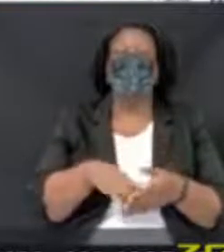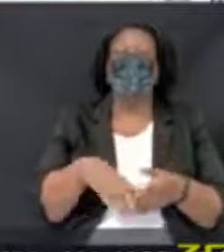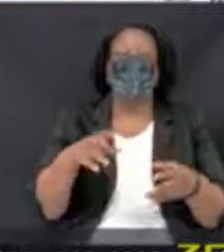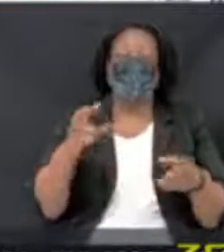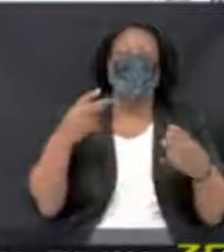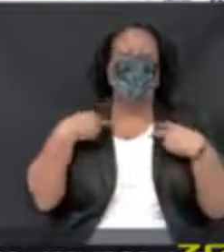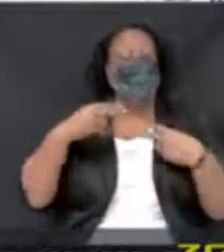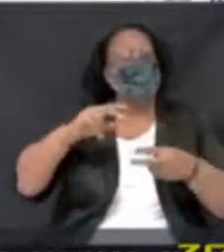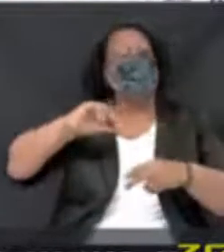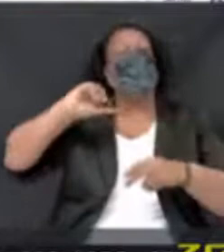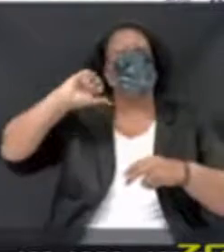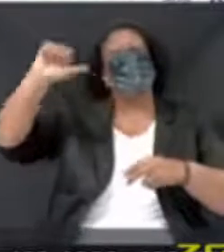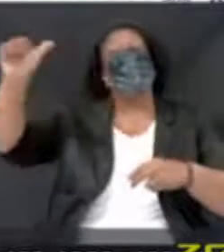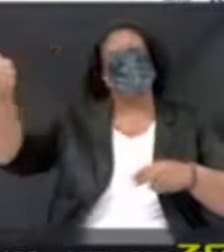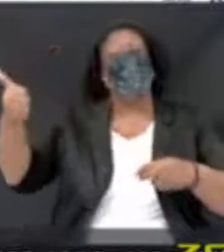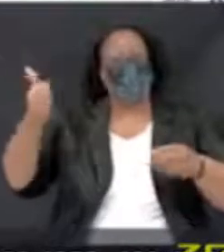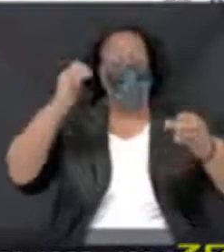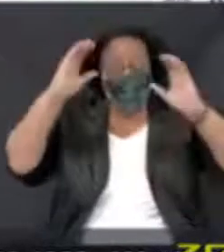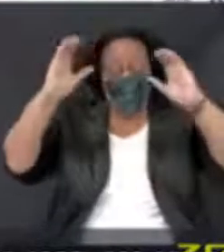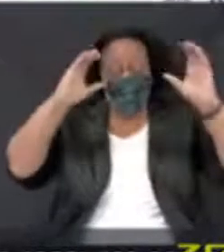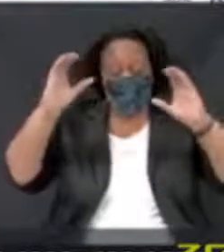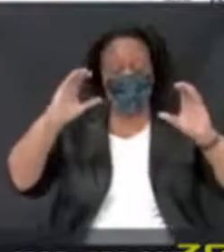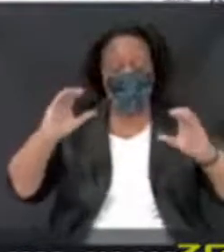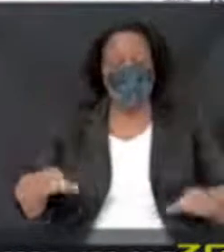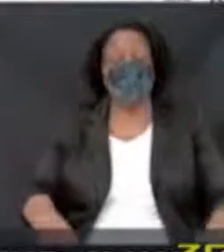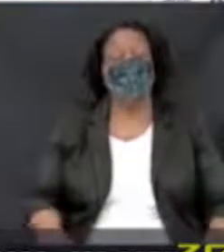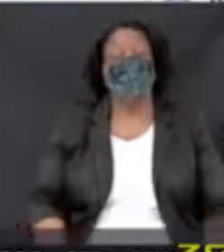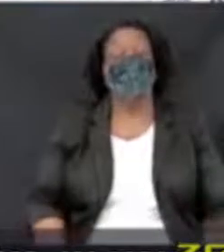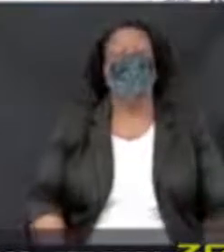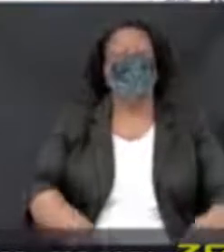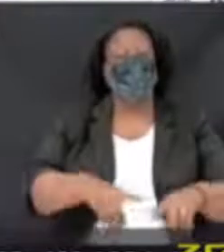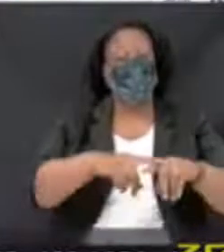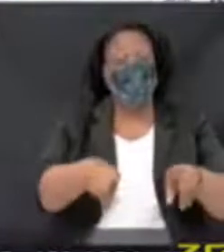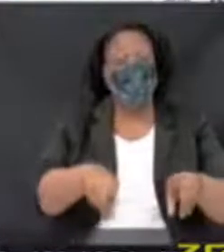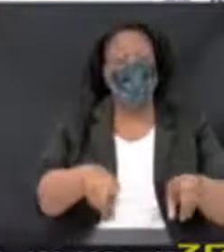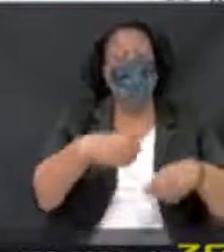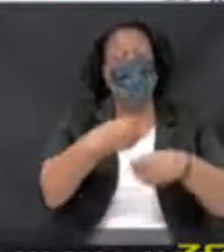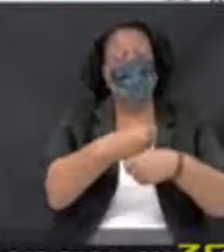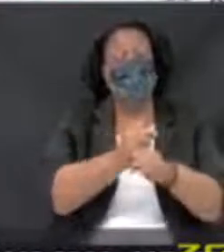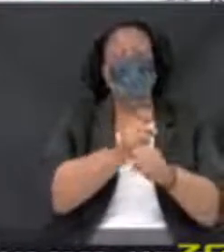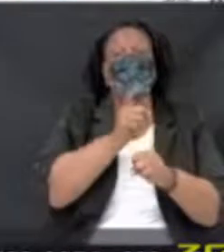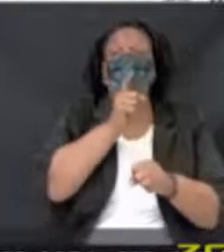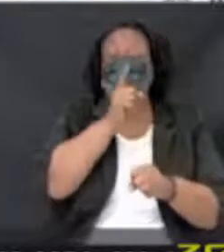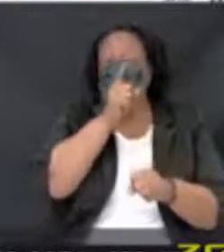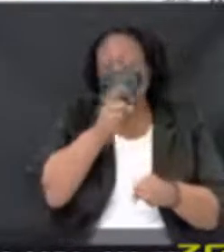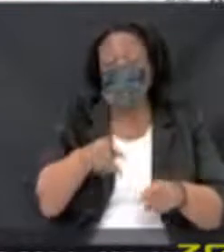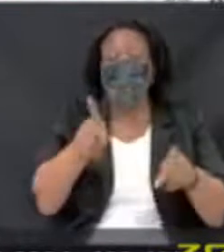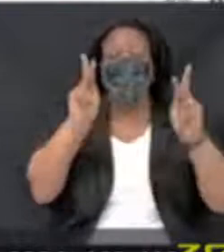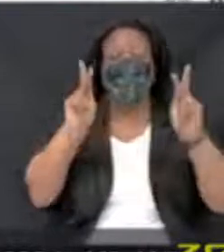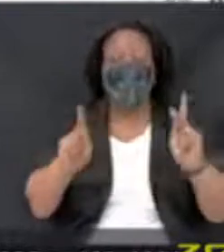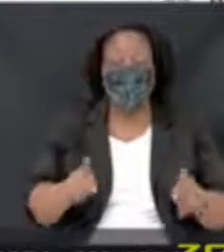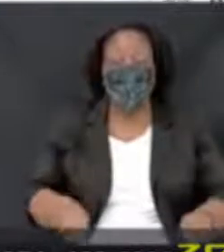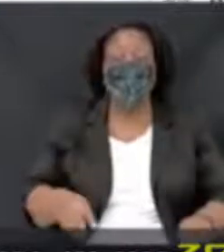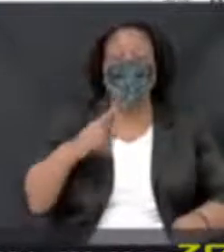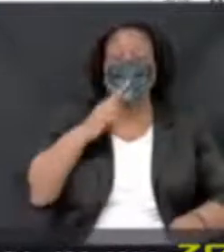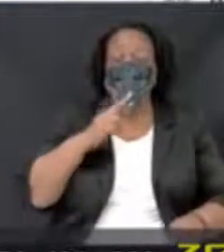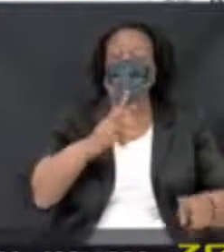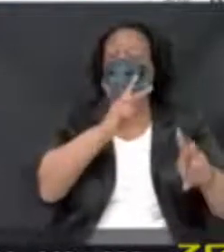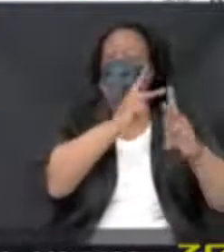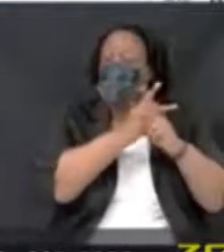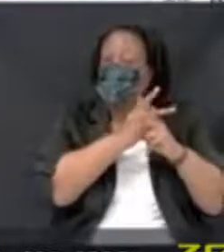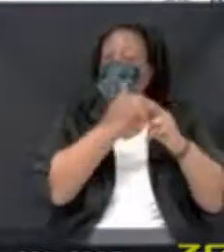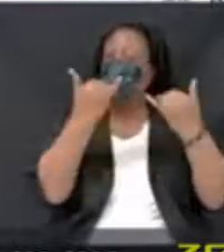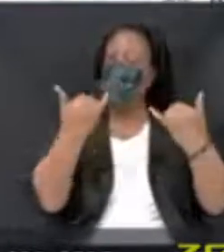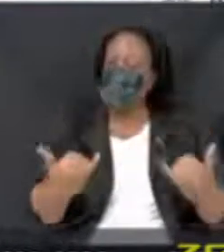carnival, there was a 52nd, there will even be a 100th celebration, but we need to make sure that people are around next year, and so safety